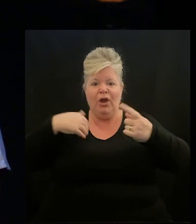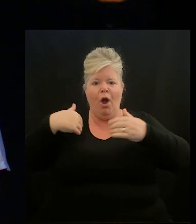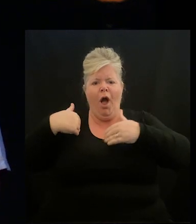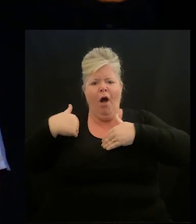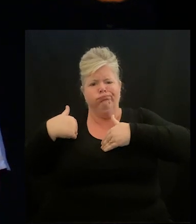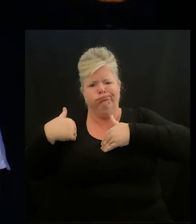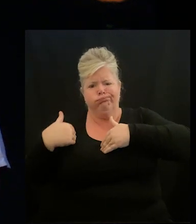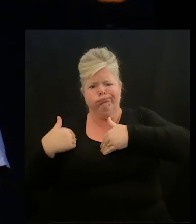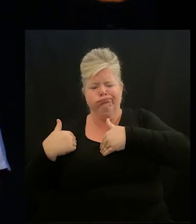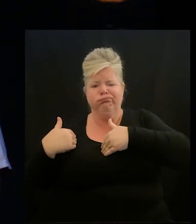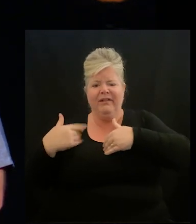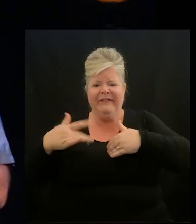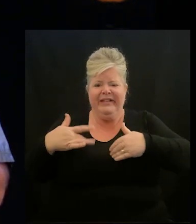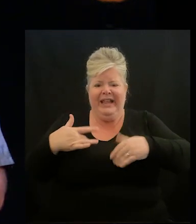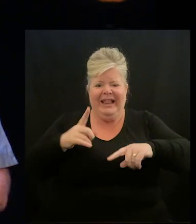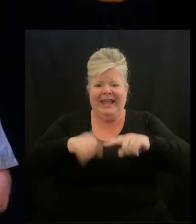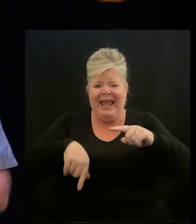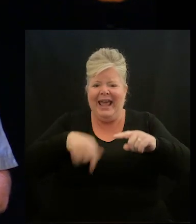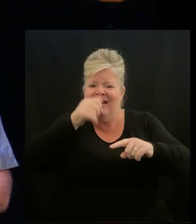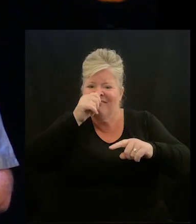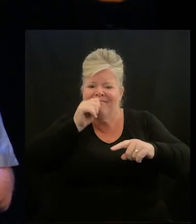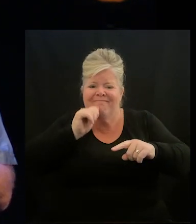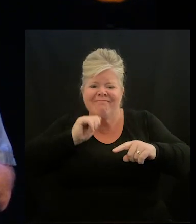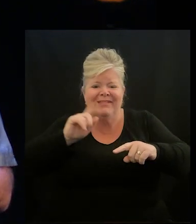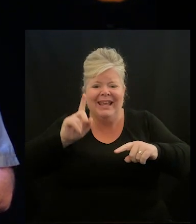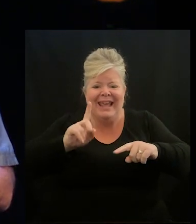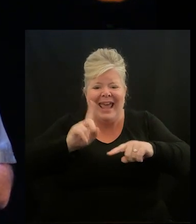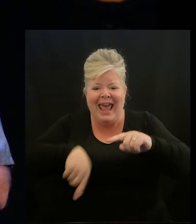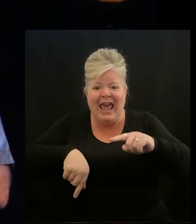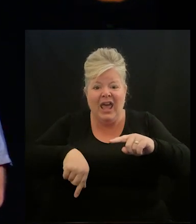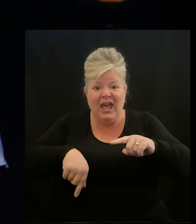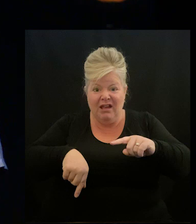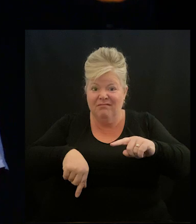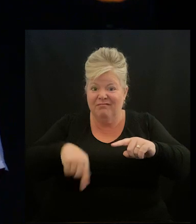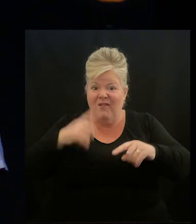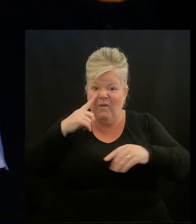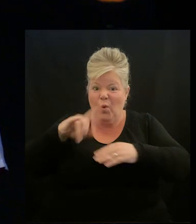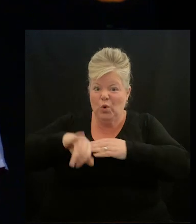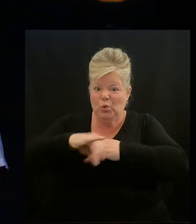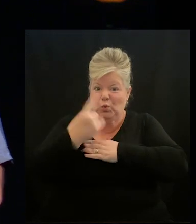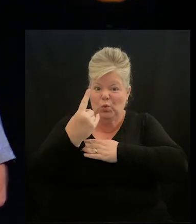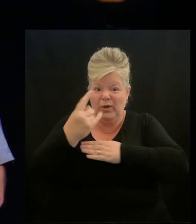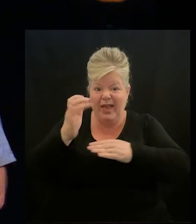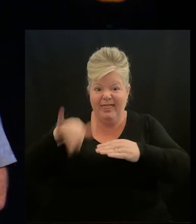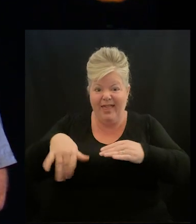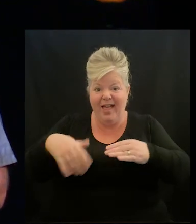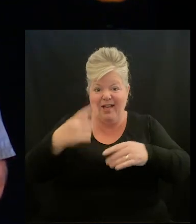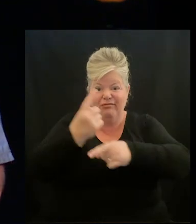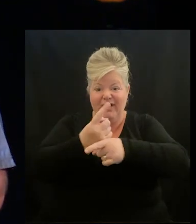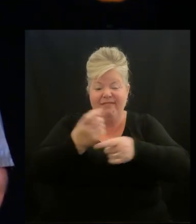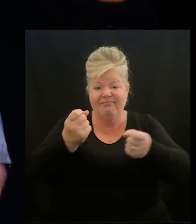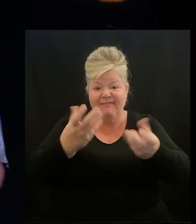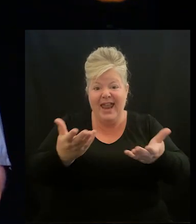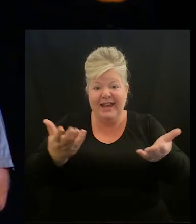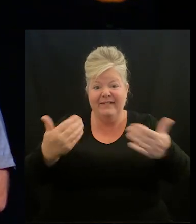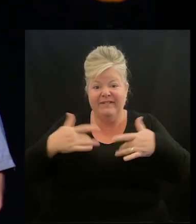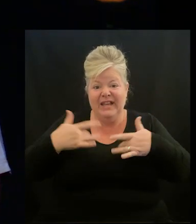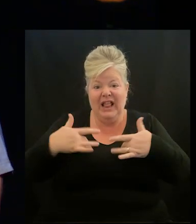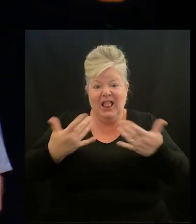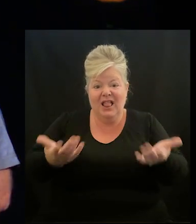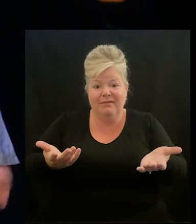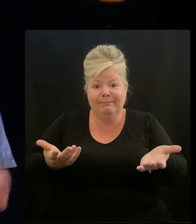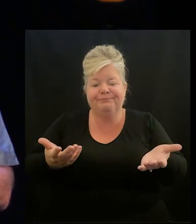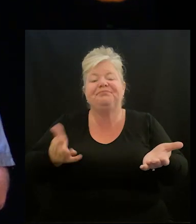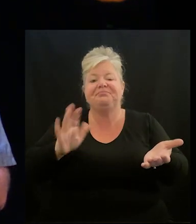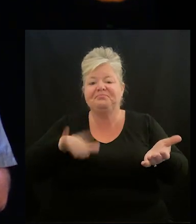unbearable load? It's a great question, especially in the day that we live in. Well, fortunately for us, Paul also